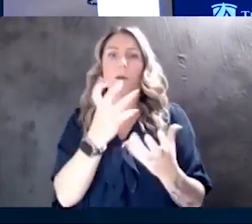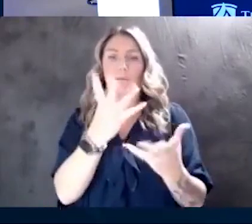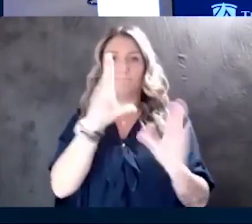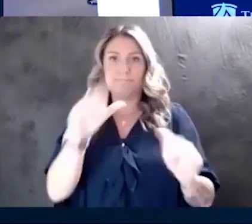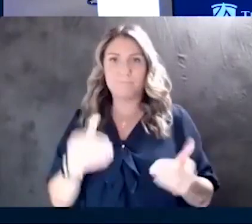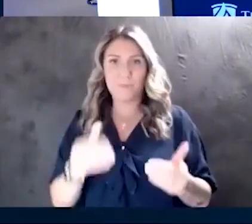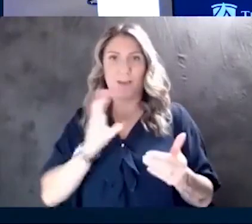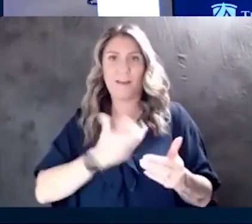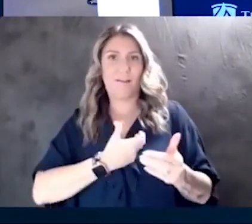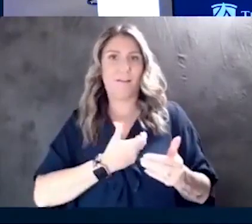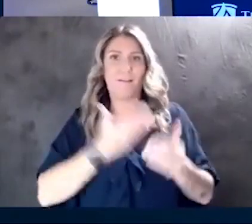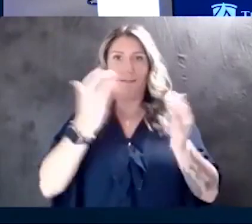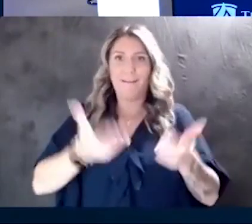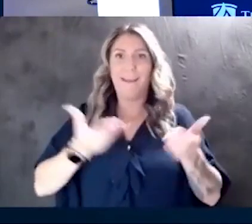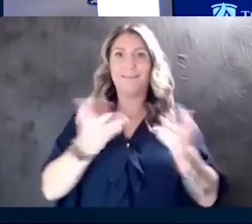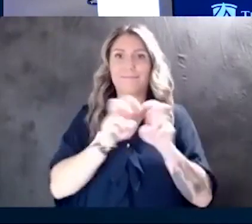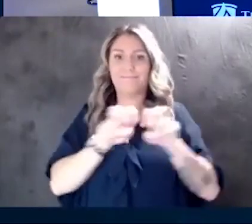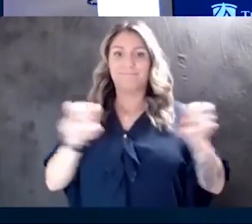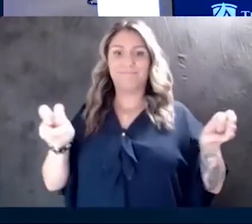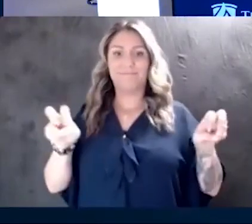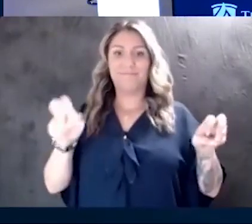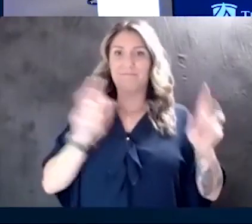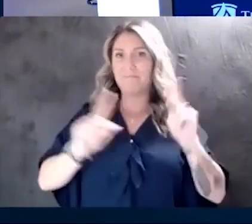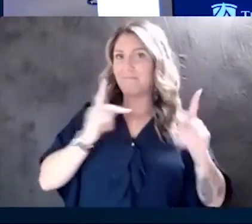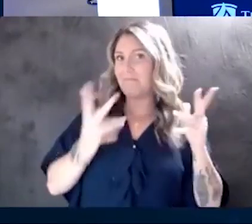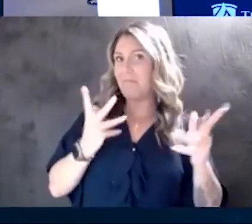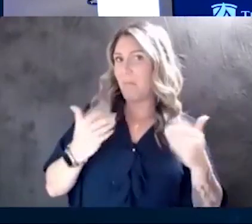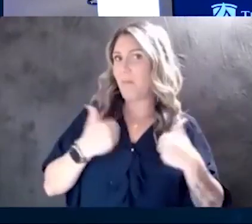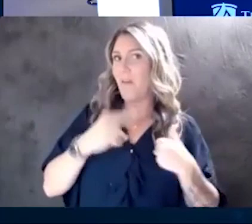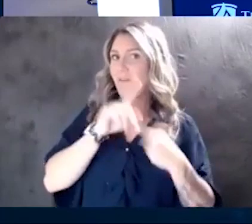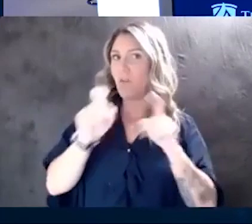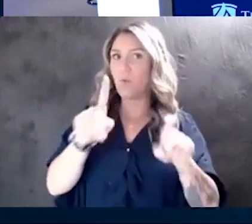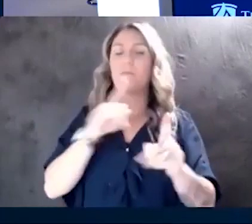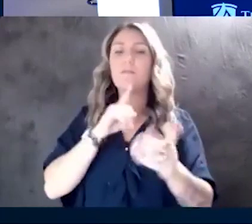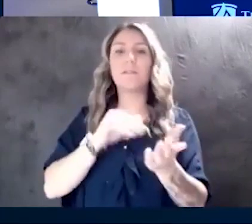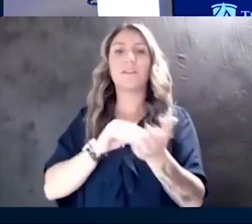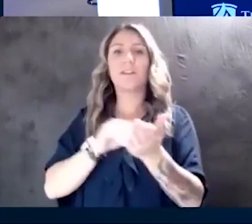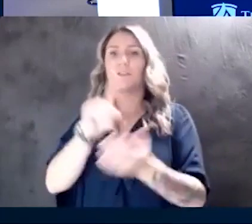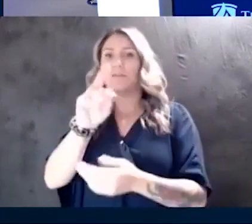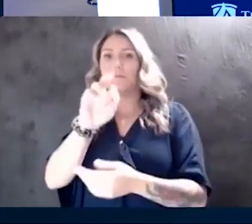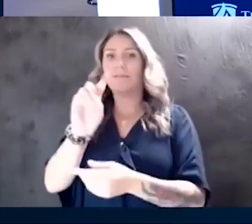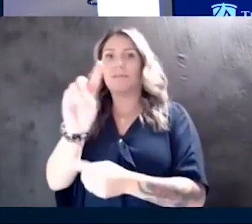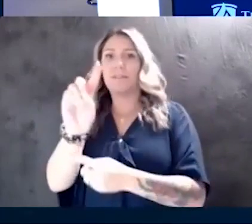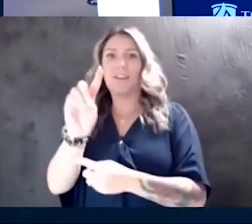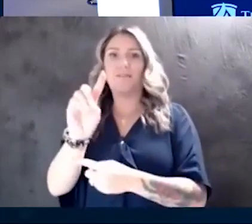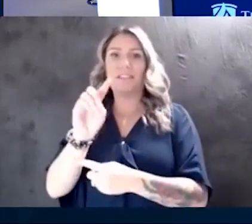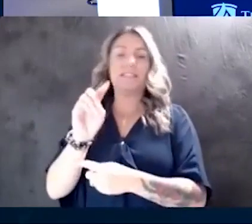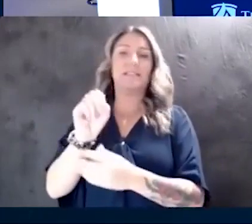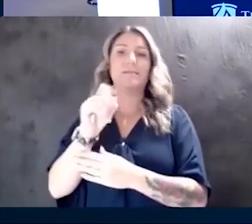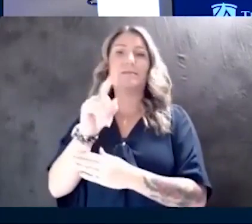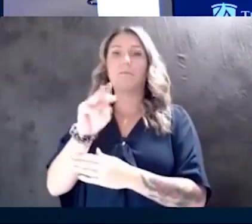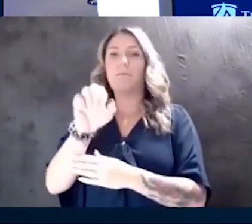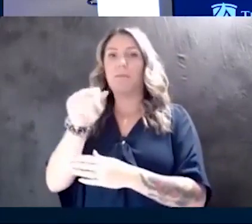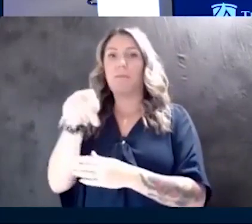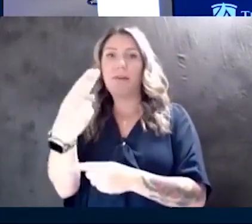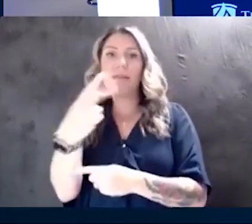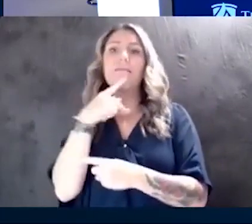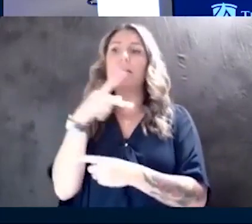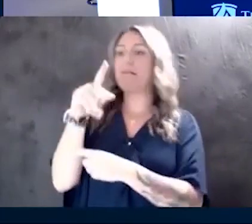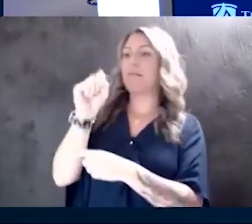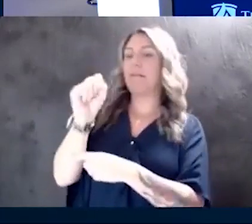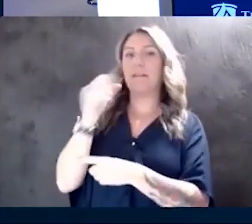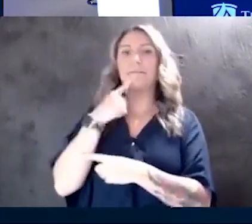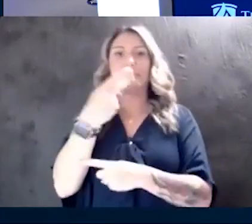guest panel because folks may have some questions for them. Dr. David Smith, who sits on the Kansas State High School Activities Association Sports